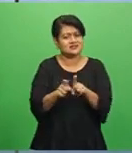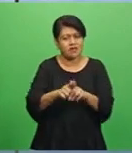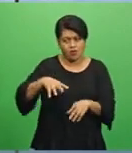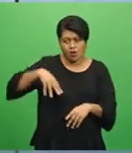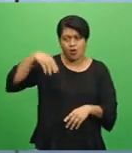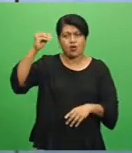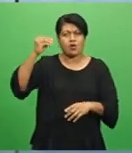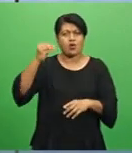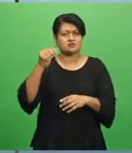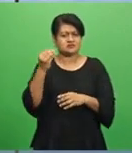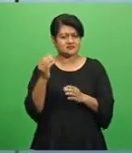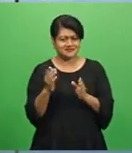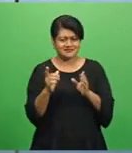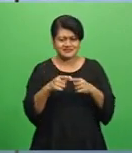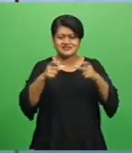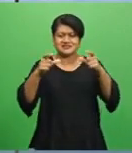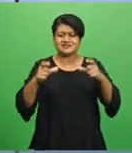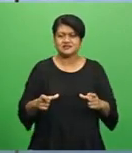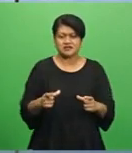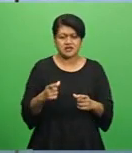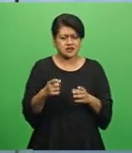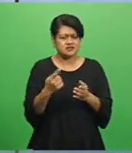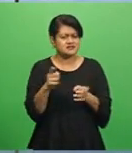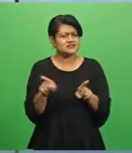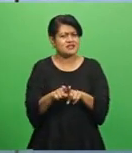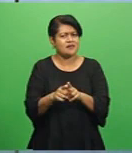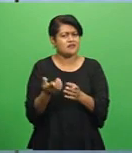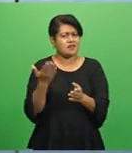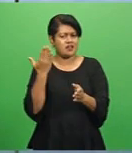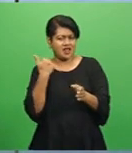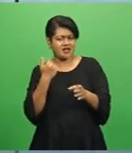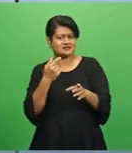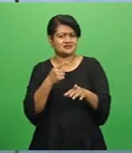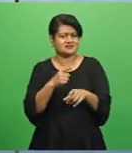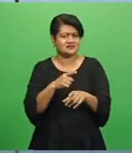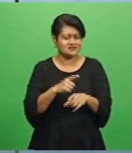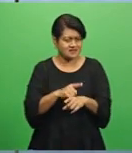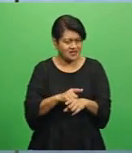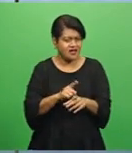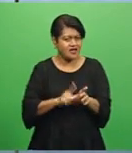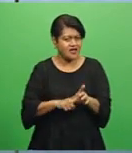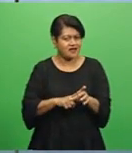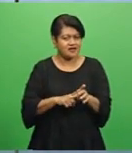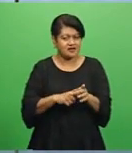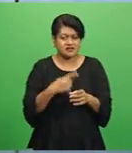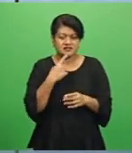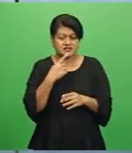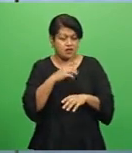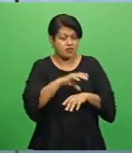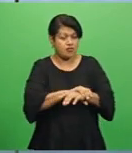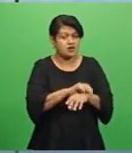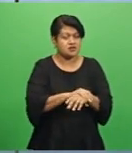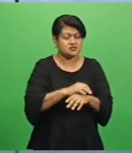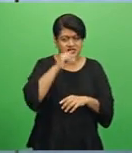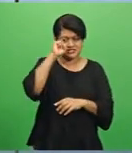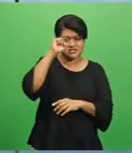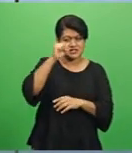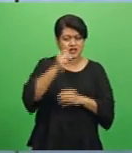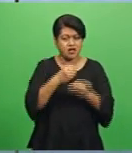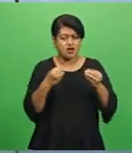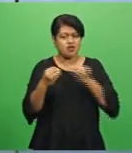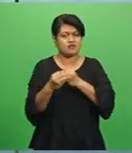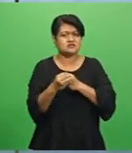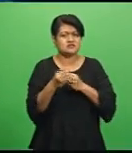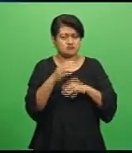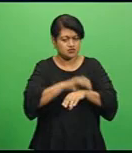night compared to the past years of police operations. He and senior officers were out on street parole